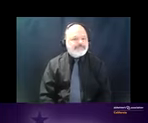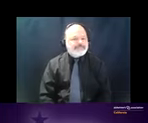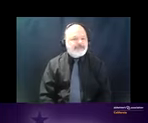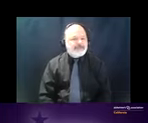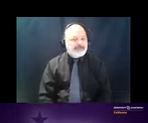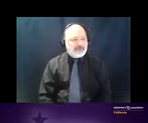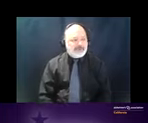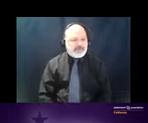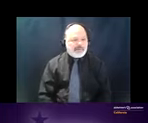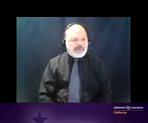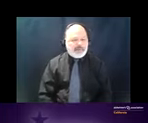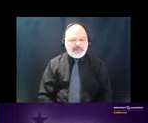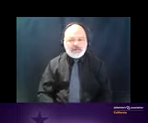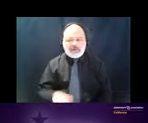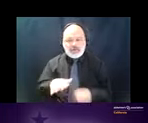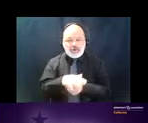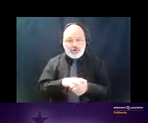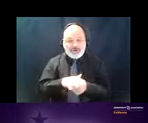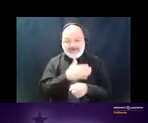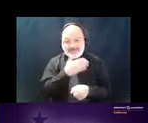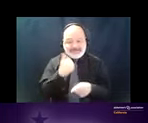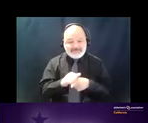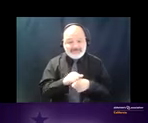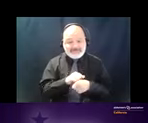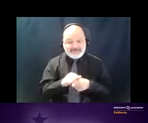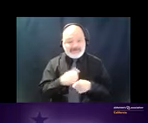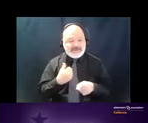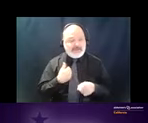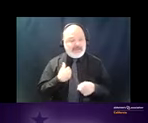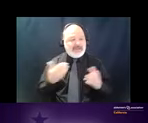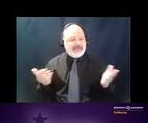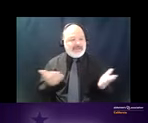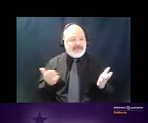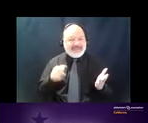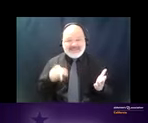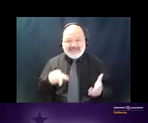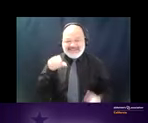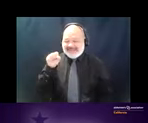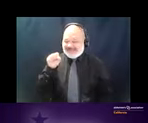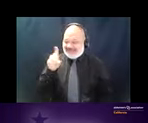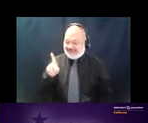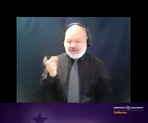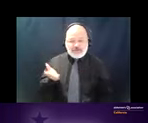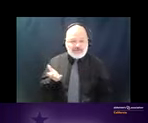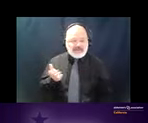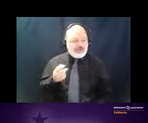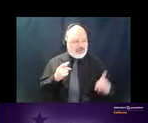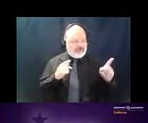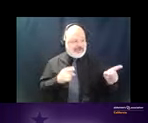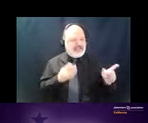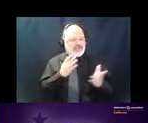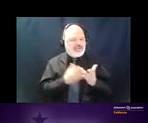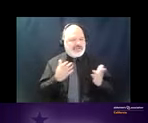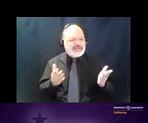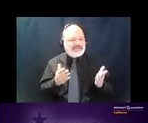Okay. So local best practices that we have here conducted here in San Diego, as you can see here, and I'm trying to